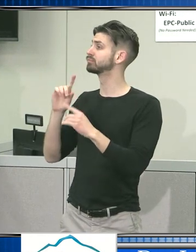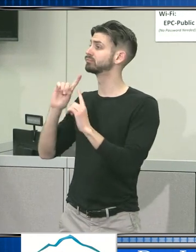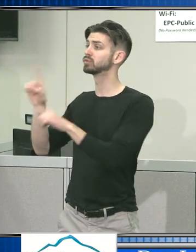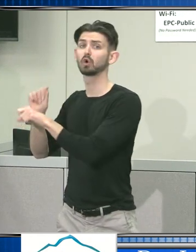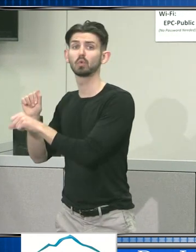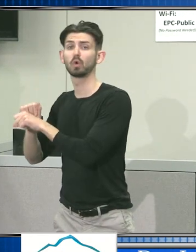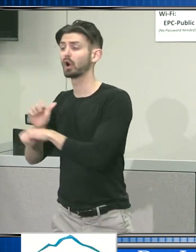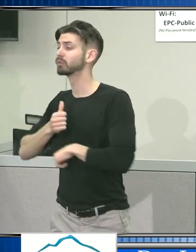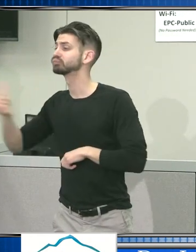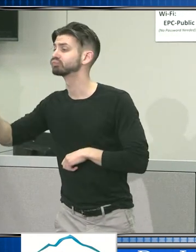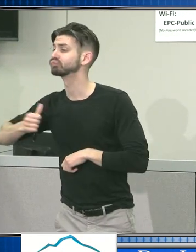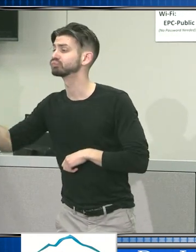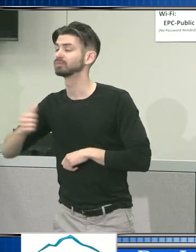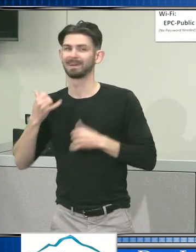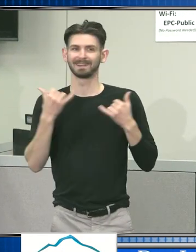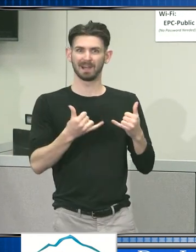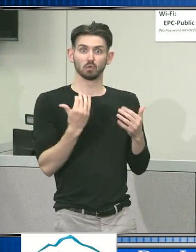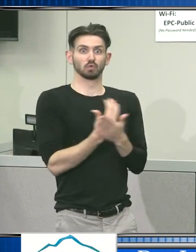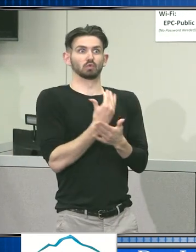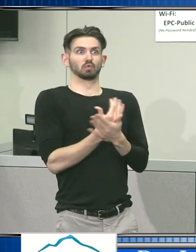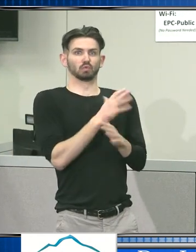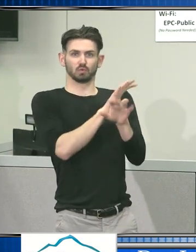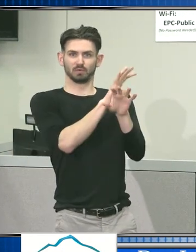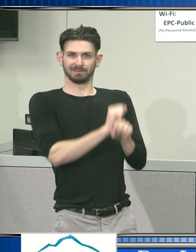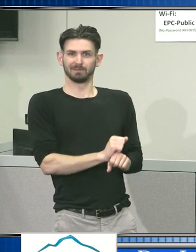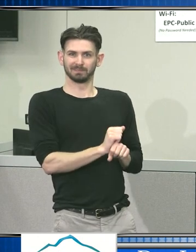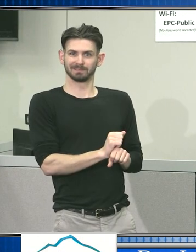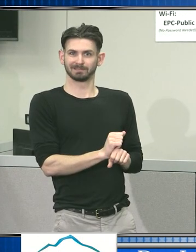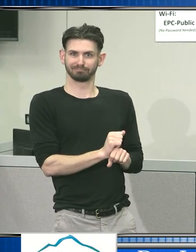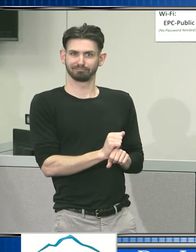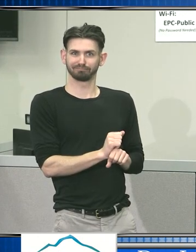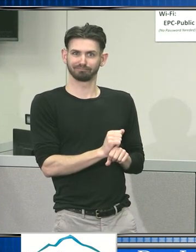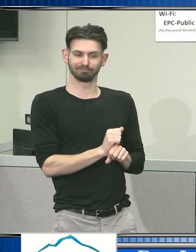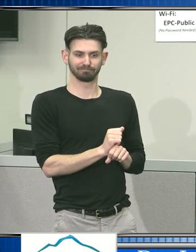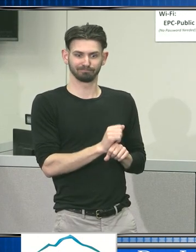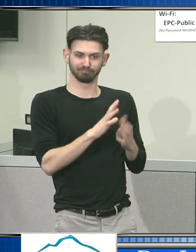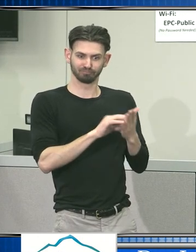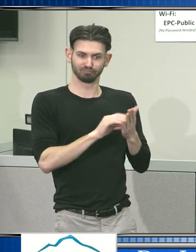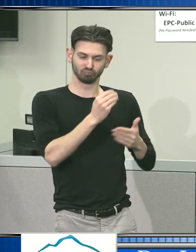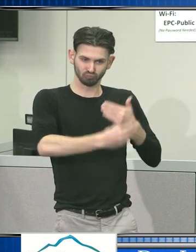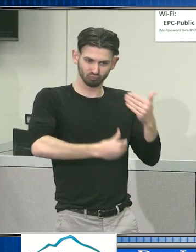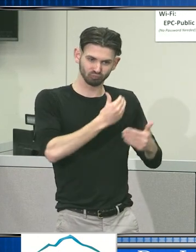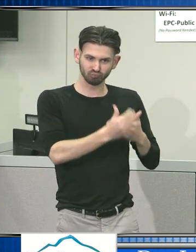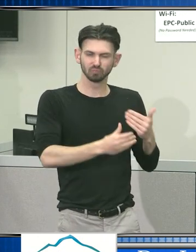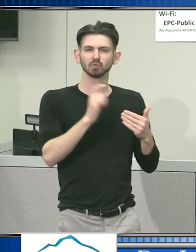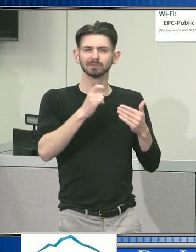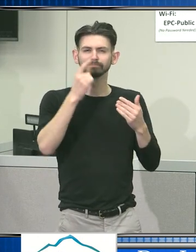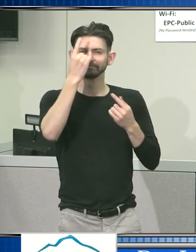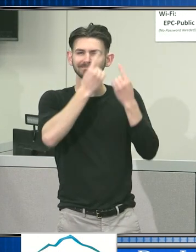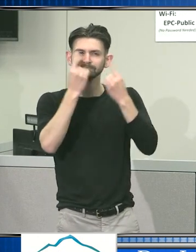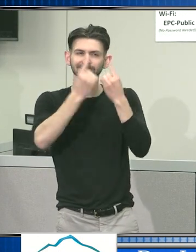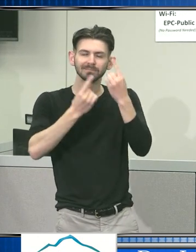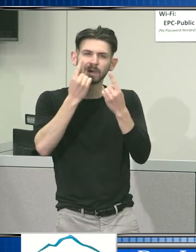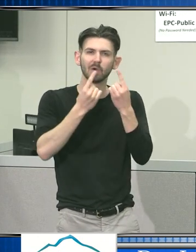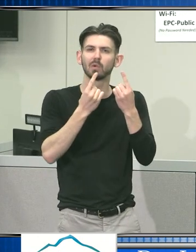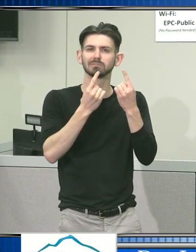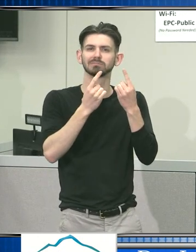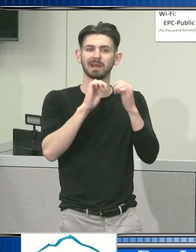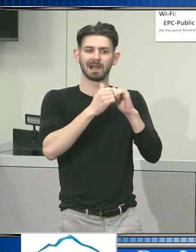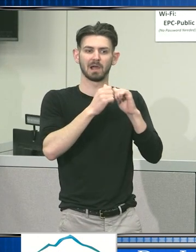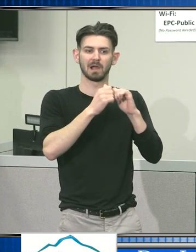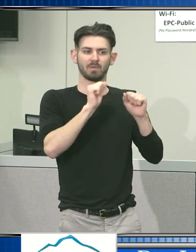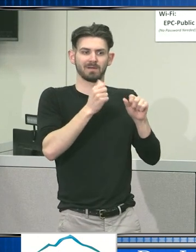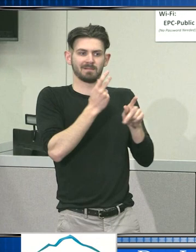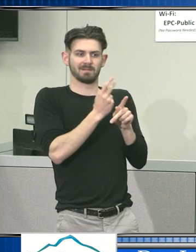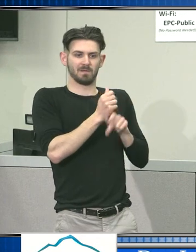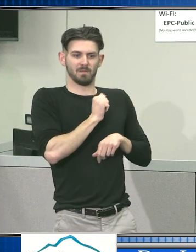just developing new routines. So I'd encourage you to think through what would serve me best in this time? How can I best take care of